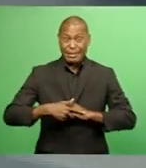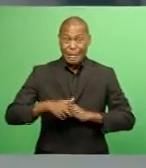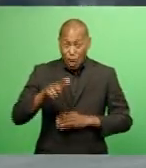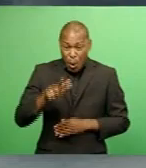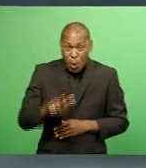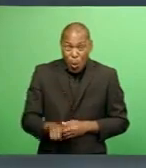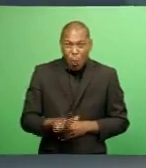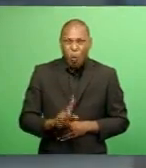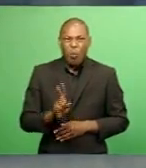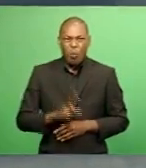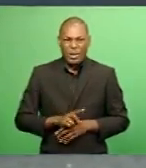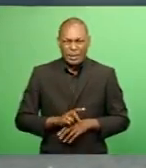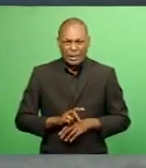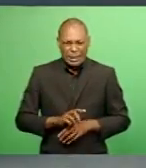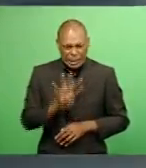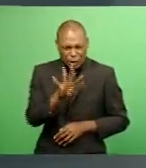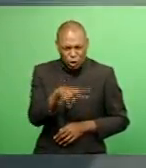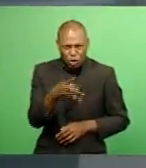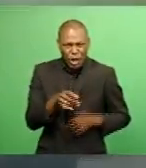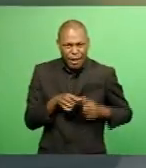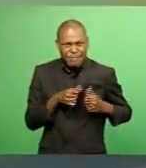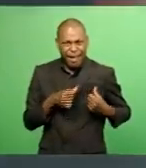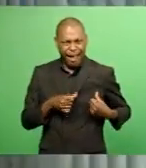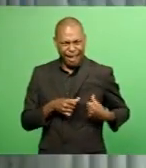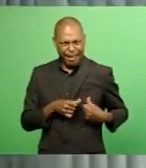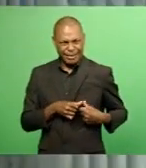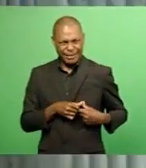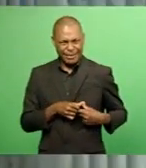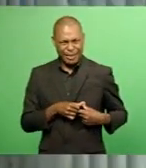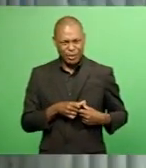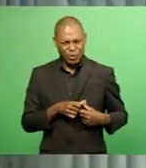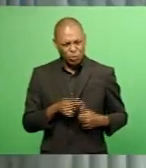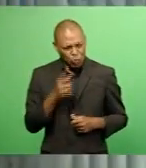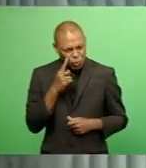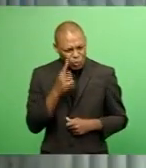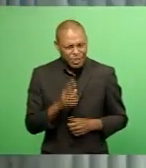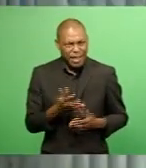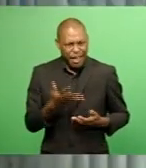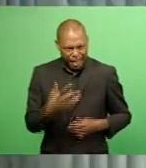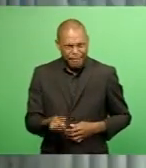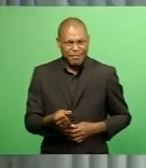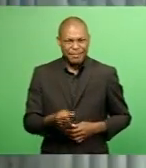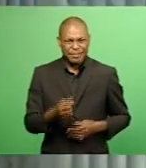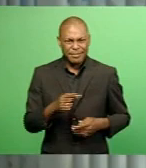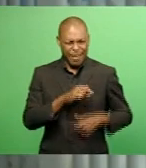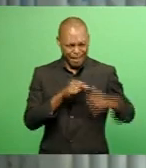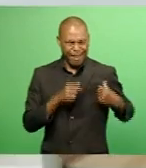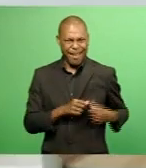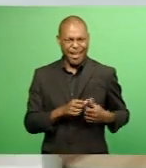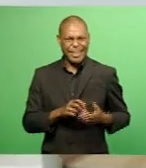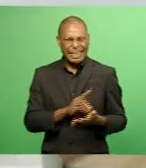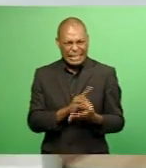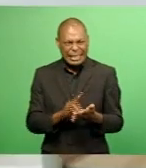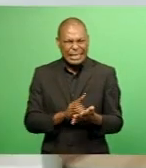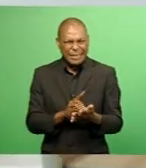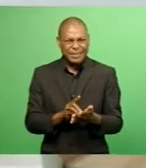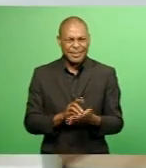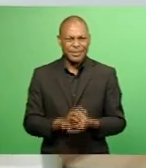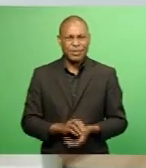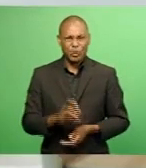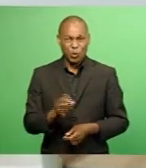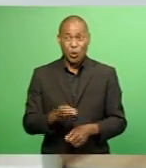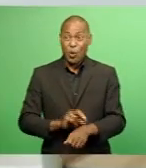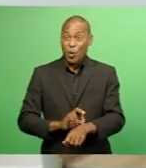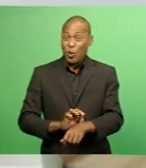scan of the heart, and quite often you might pick a baby with congenital heart disease. That's another program that we do want to roll out once the hospital